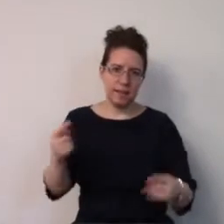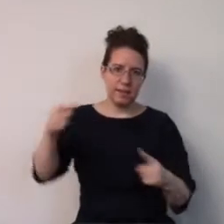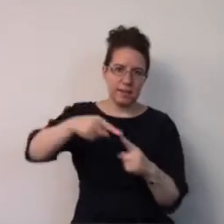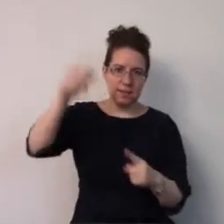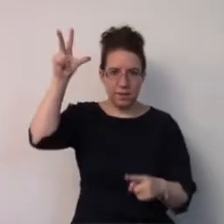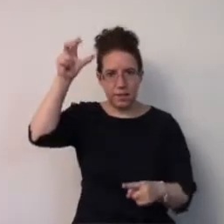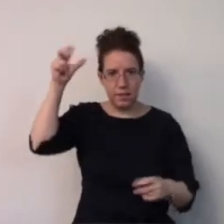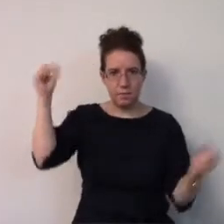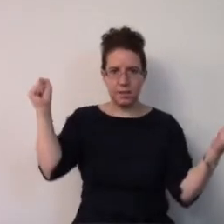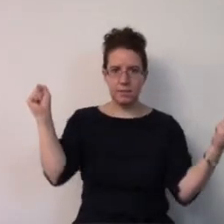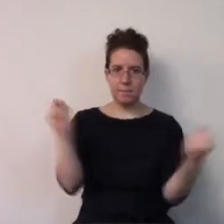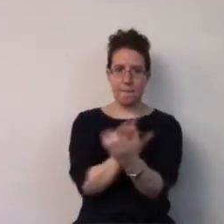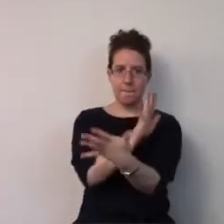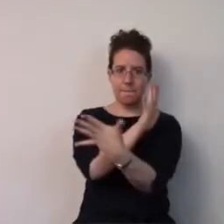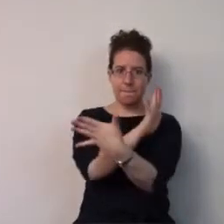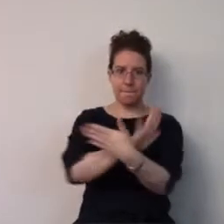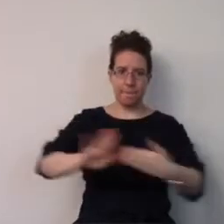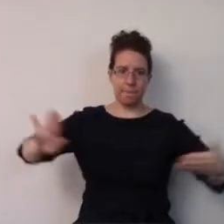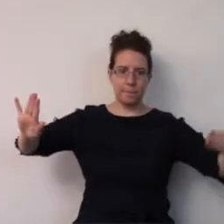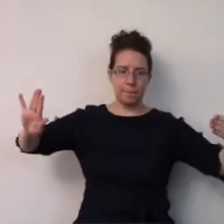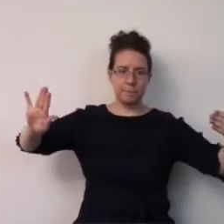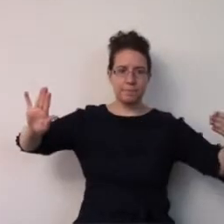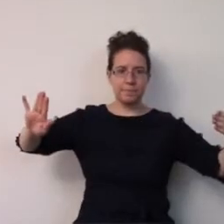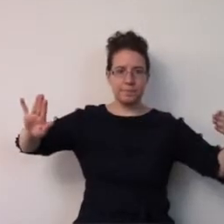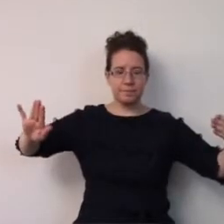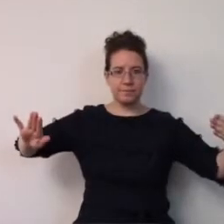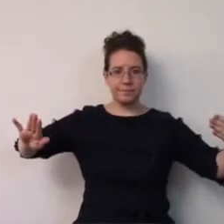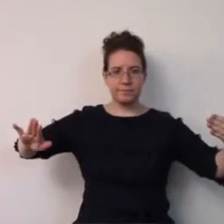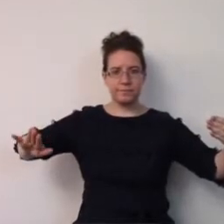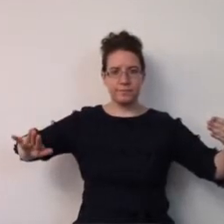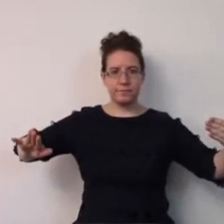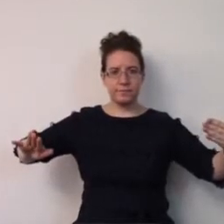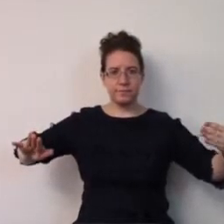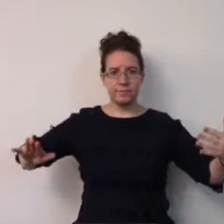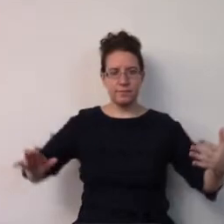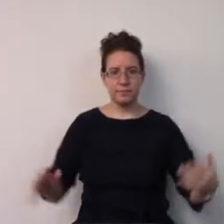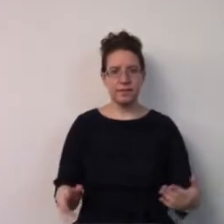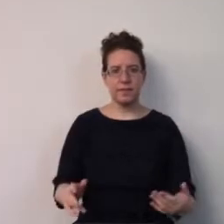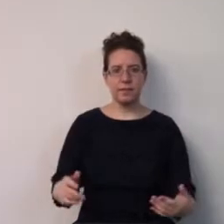Yeah. Until he's bound in that place that God had prepared for him for eternity.